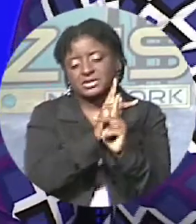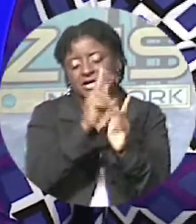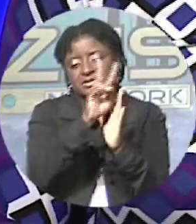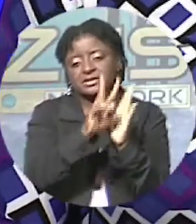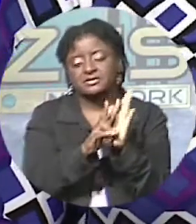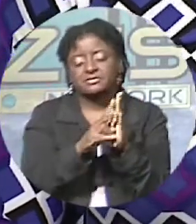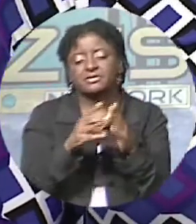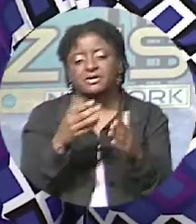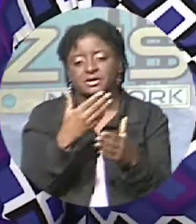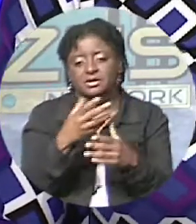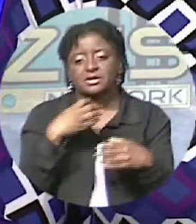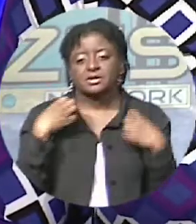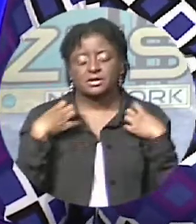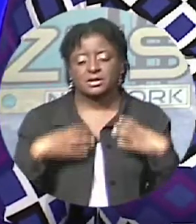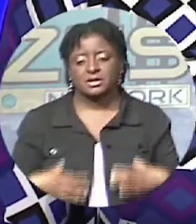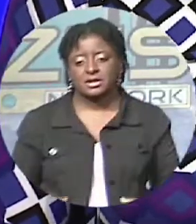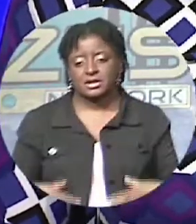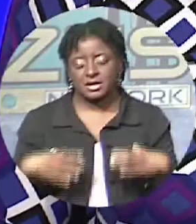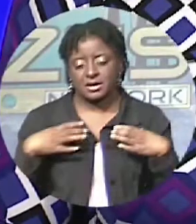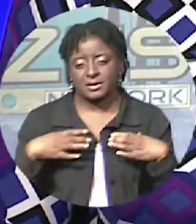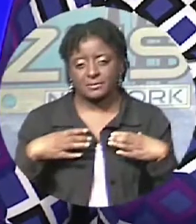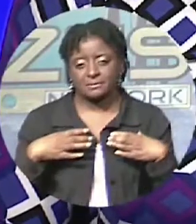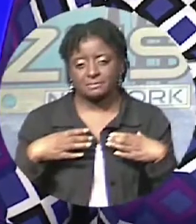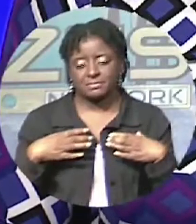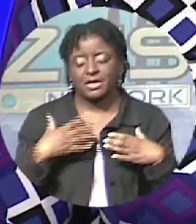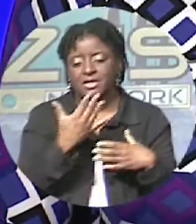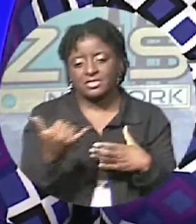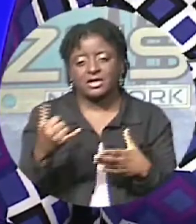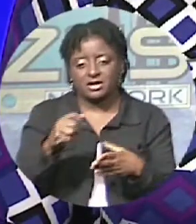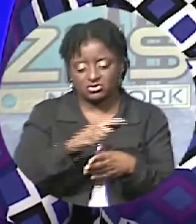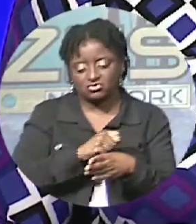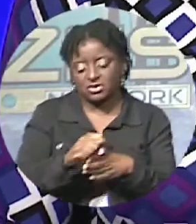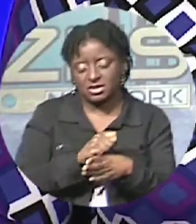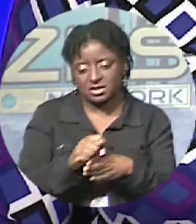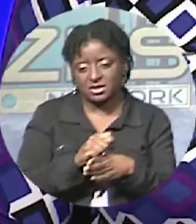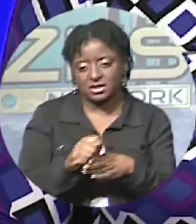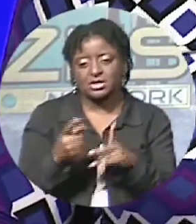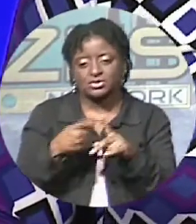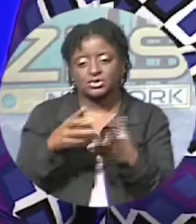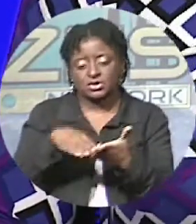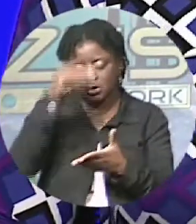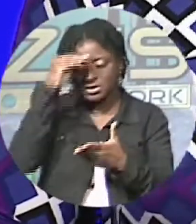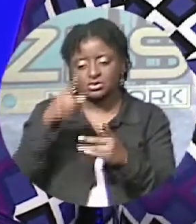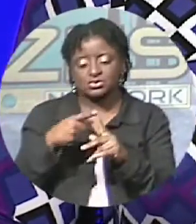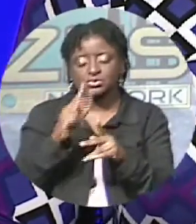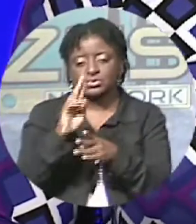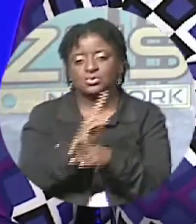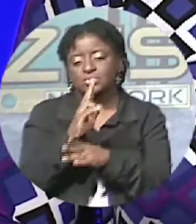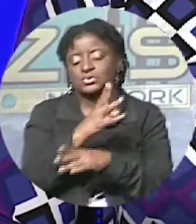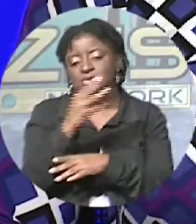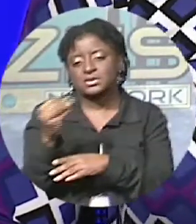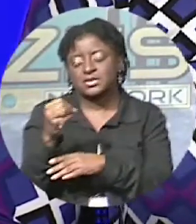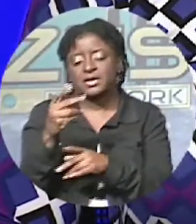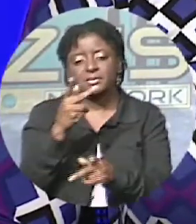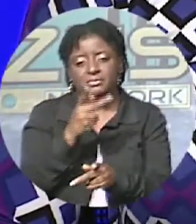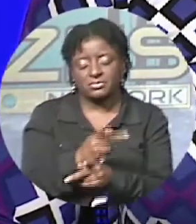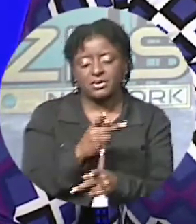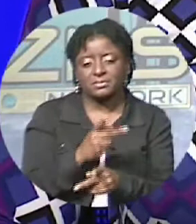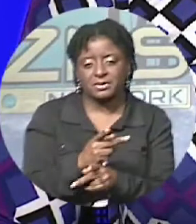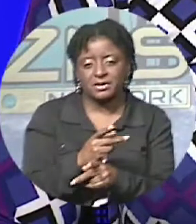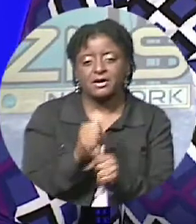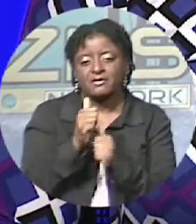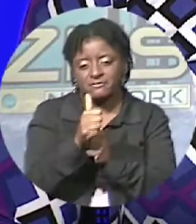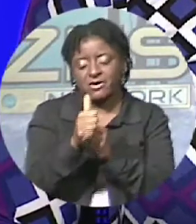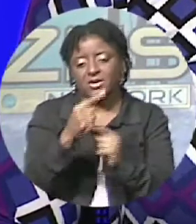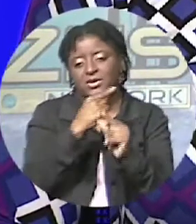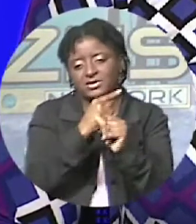properly. Today, they began another round of training, also integrating the evolving guidelines from the Centers for Disease Control in the United